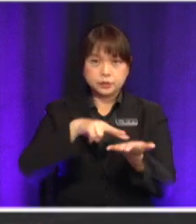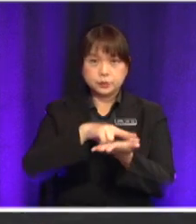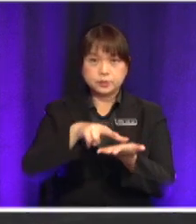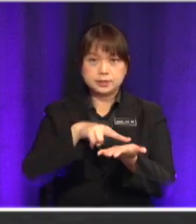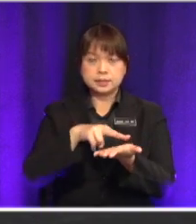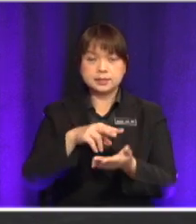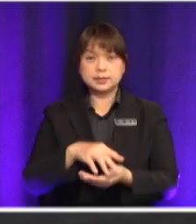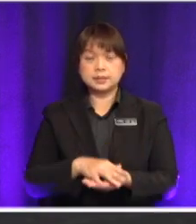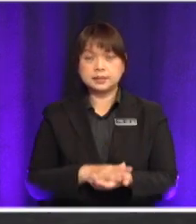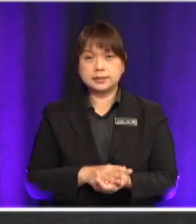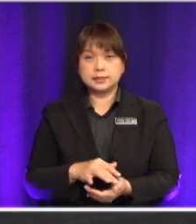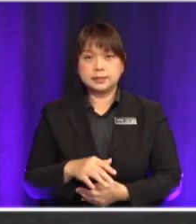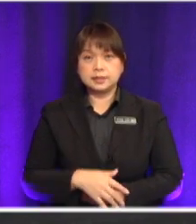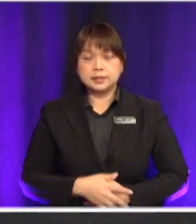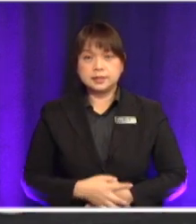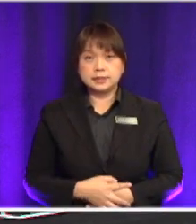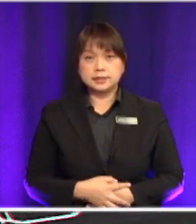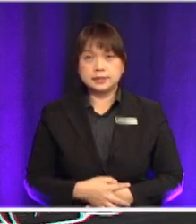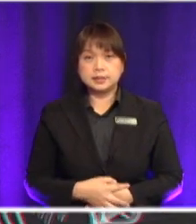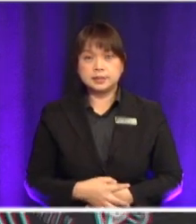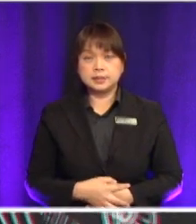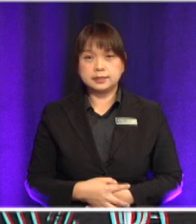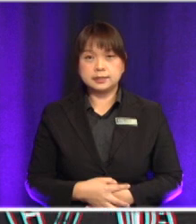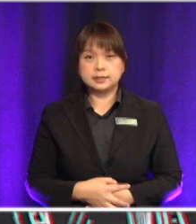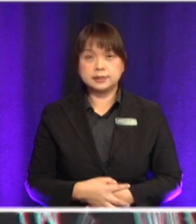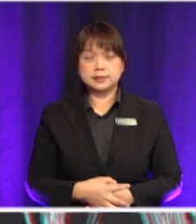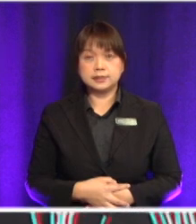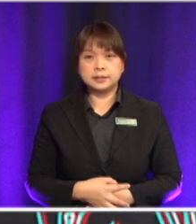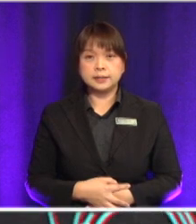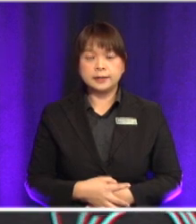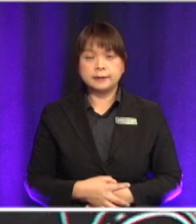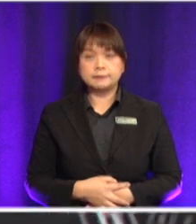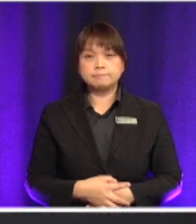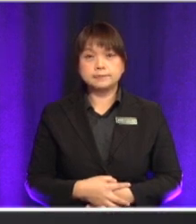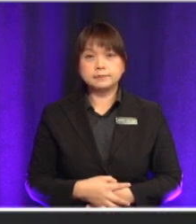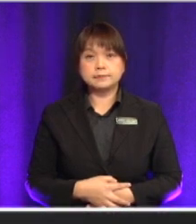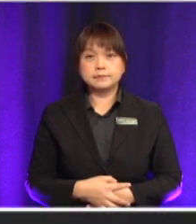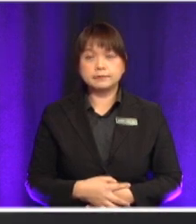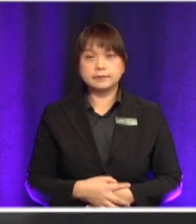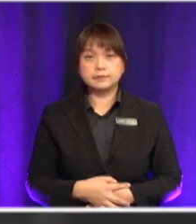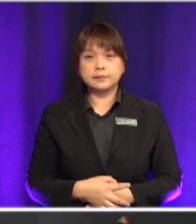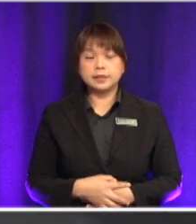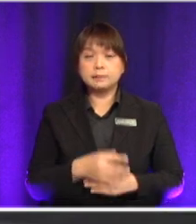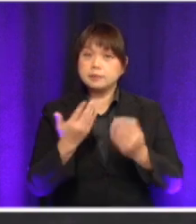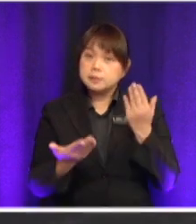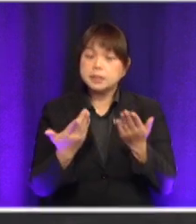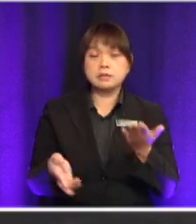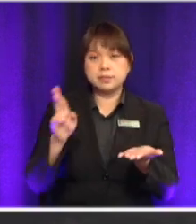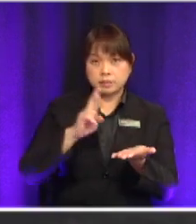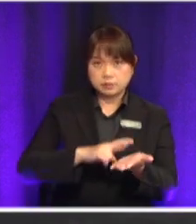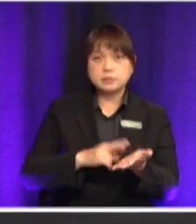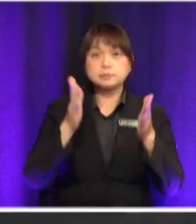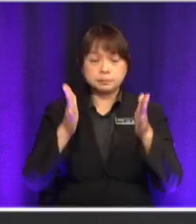Anything else? Like on an iPhone, there's a voice memo app, so you can record other people's voices as well.